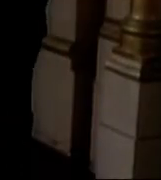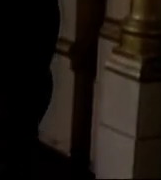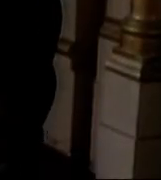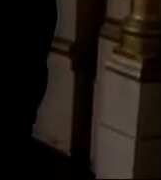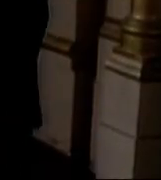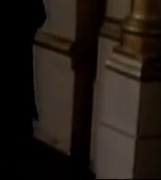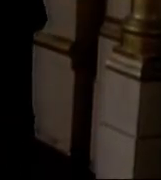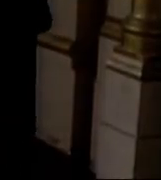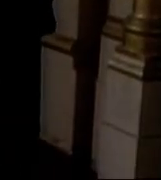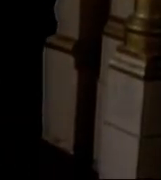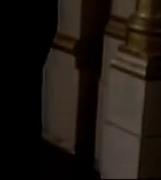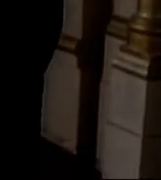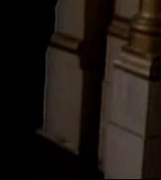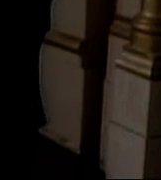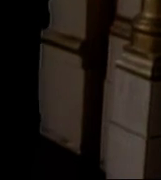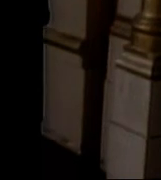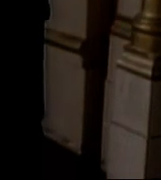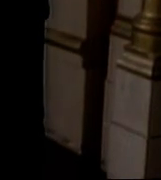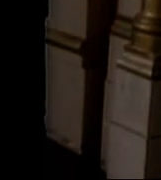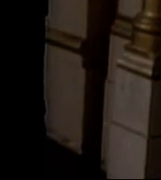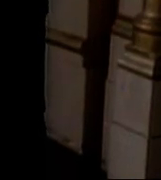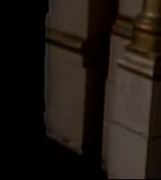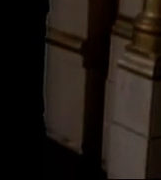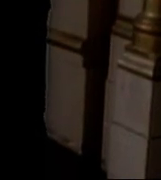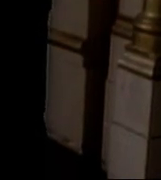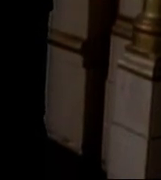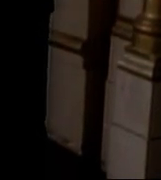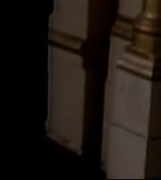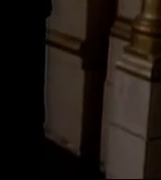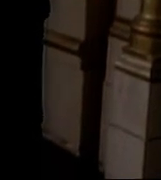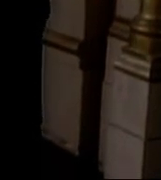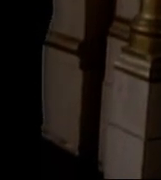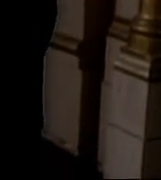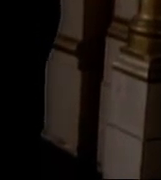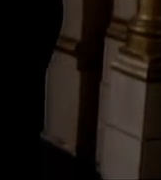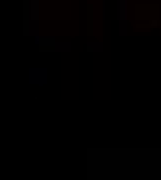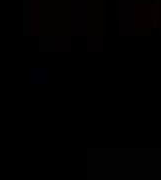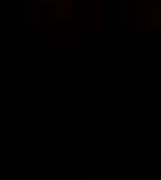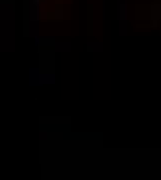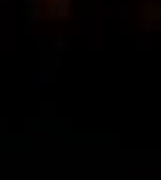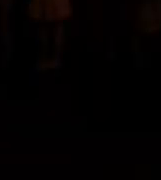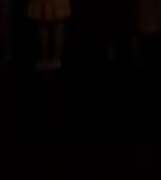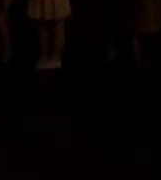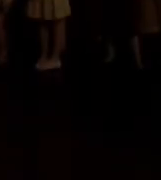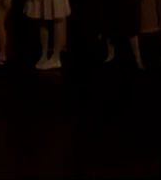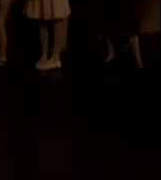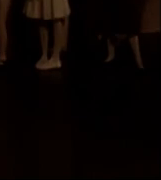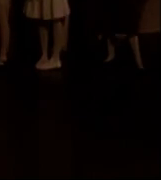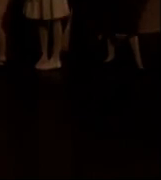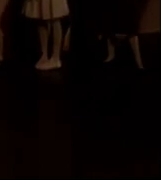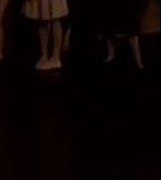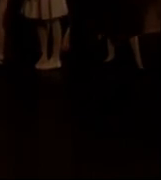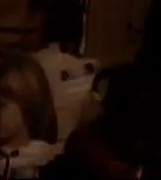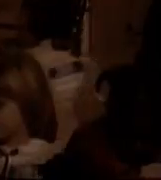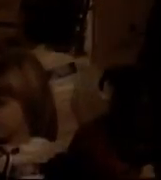Give them a sense of pride to make it easier. Let the